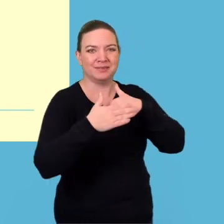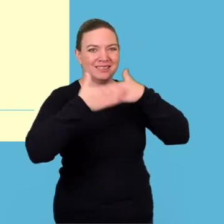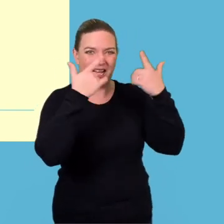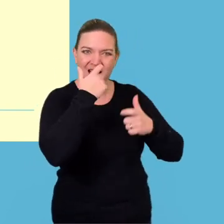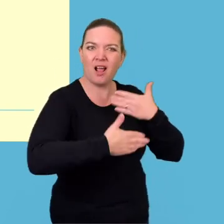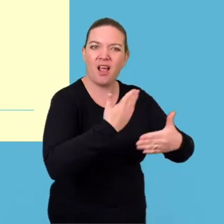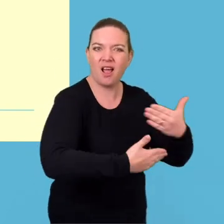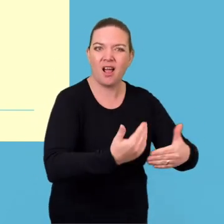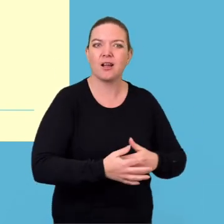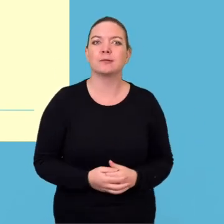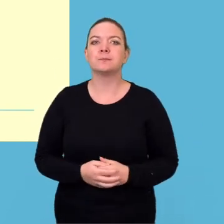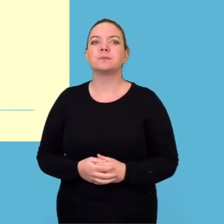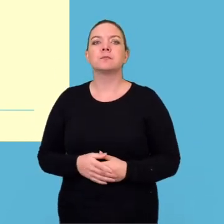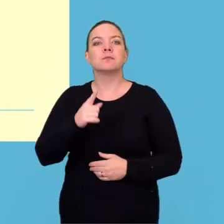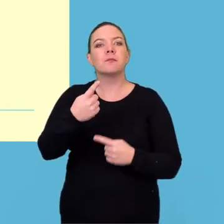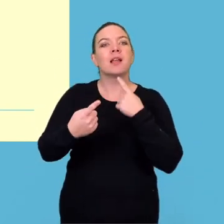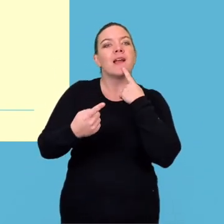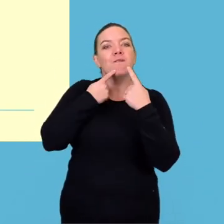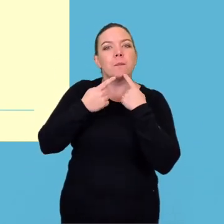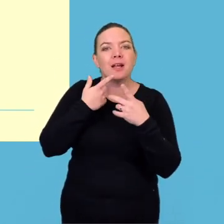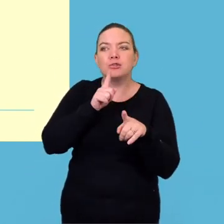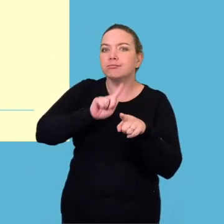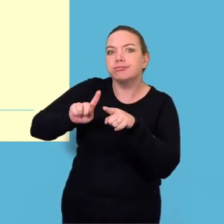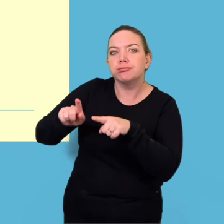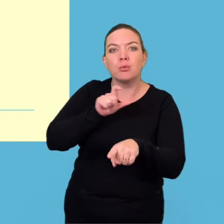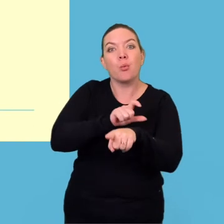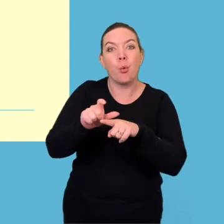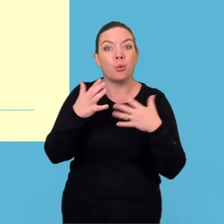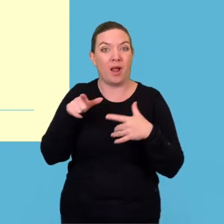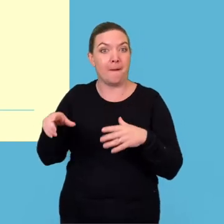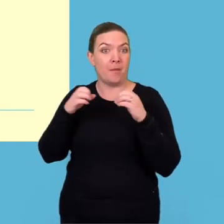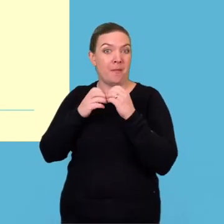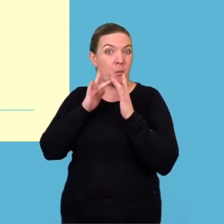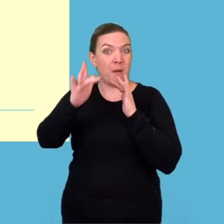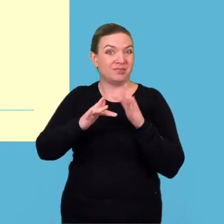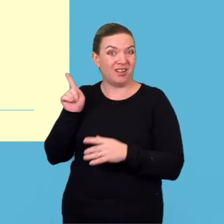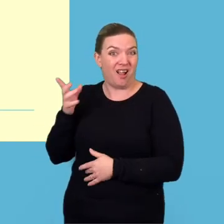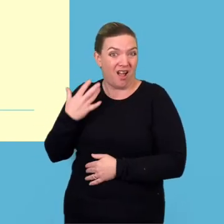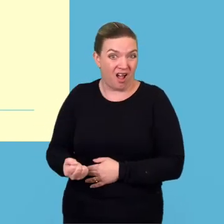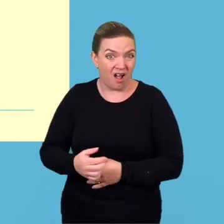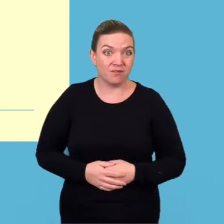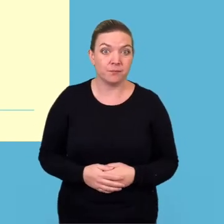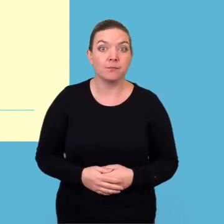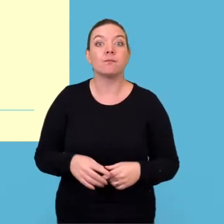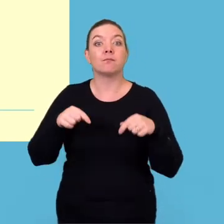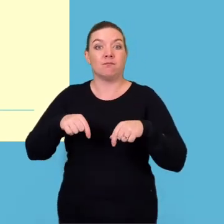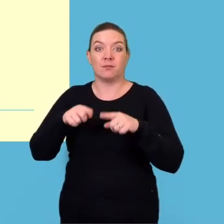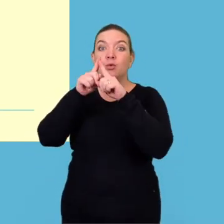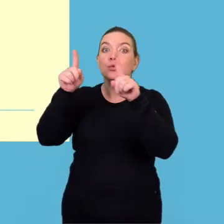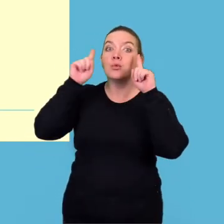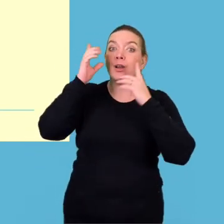You can find all the information on the different courses we offer at Birkbeck on our website. It's fair to say that learning at university is more